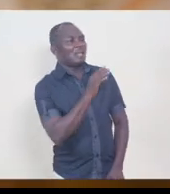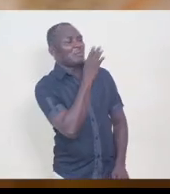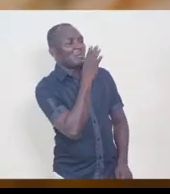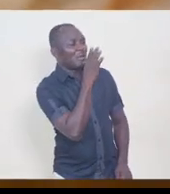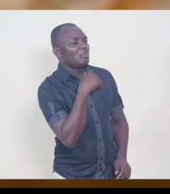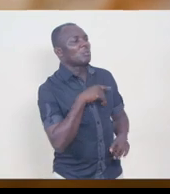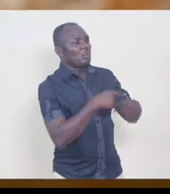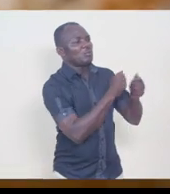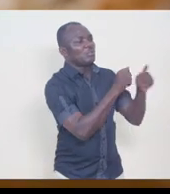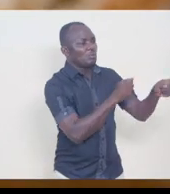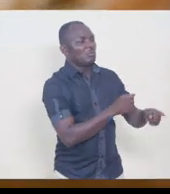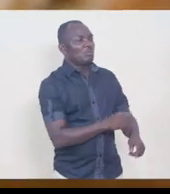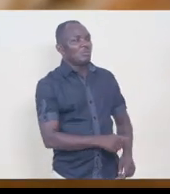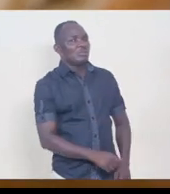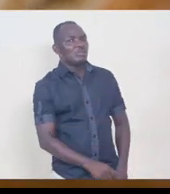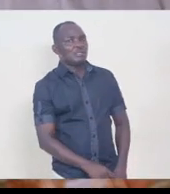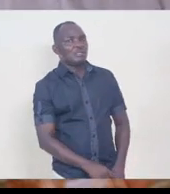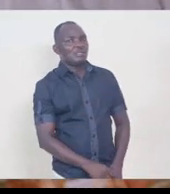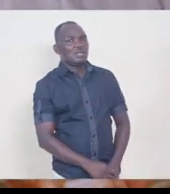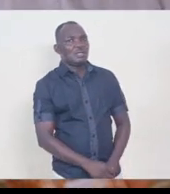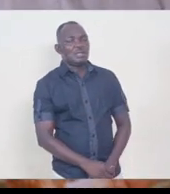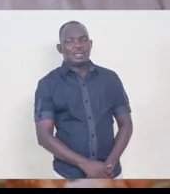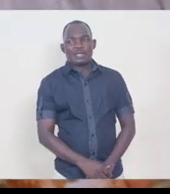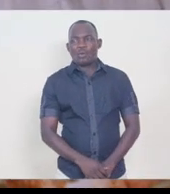Mommy, please, I want to go with you.